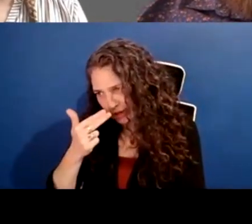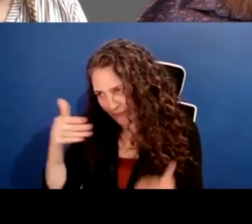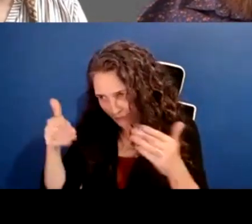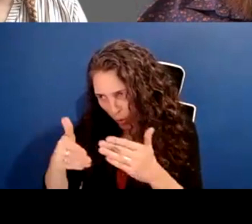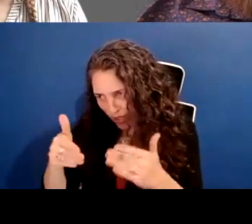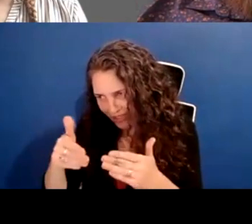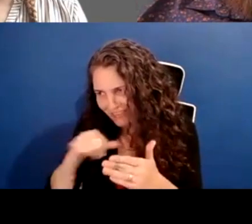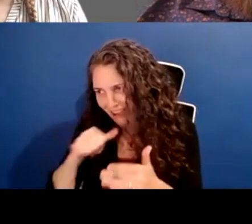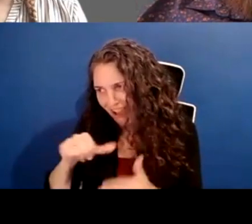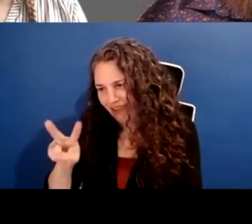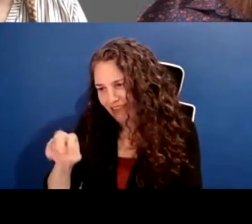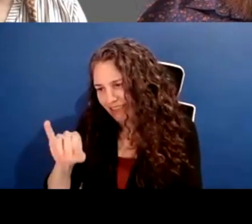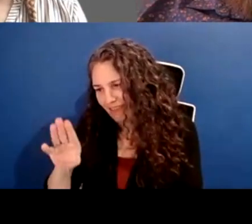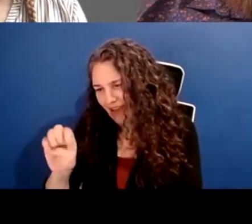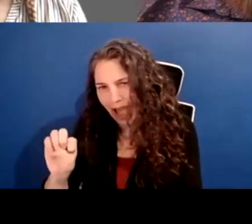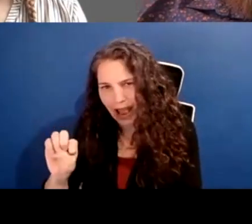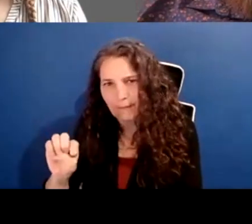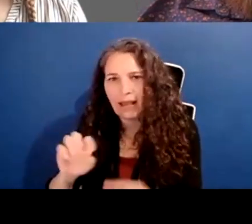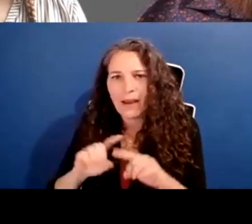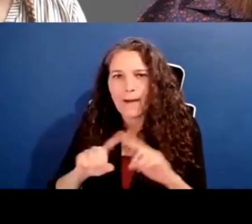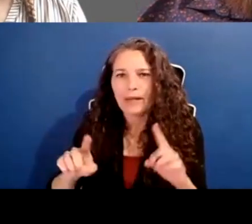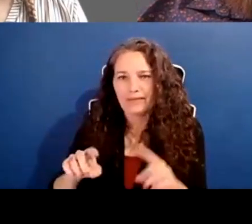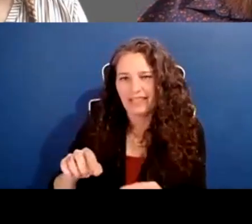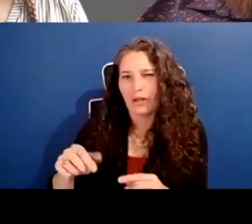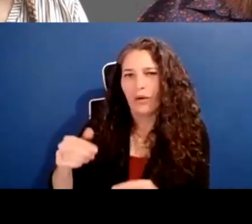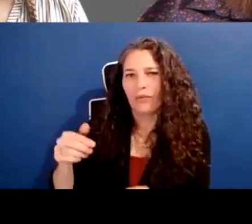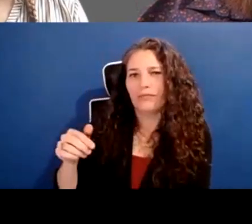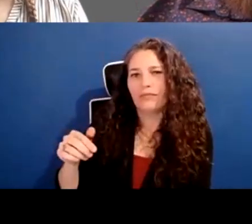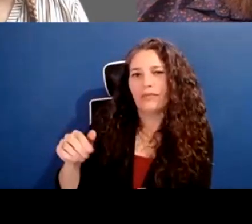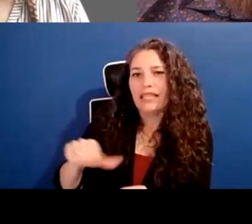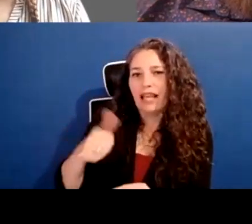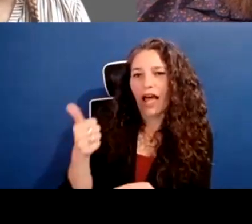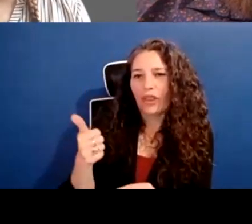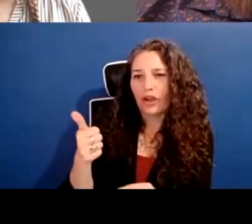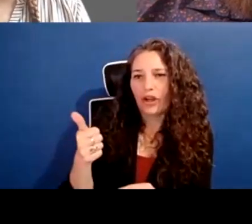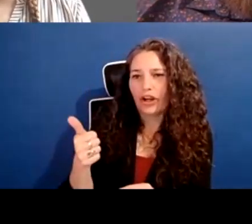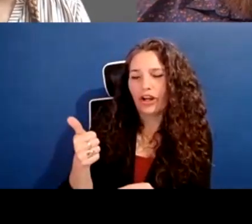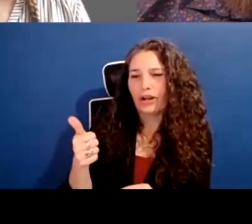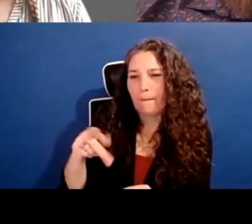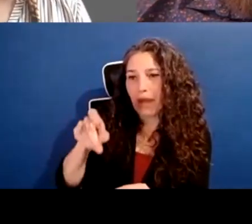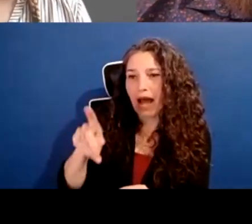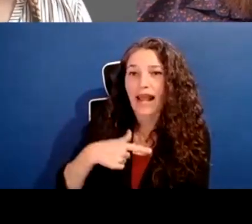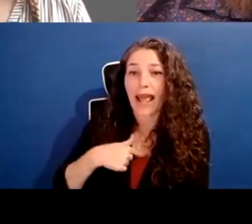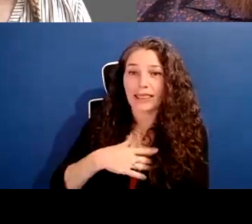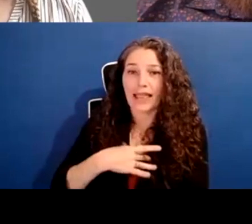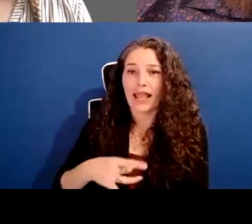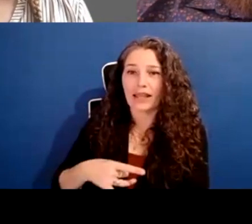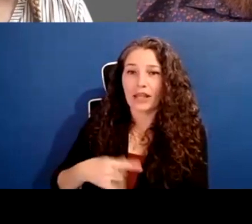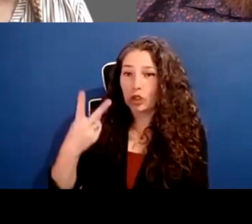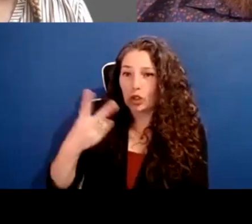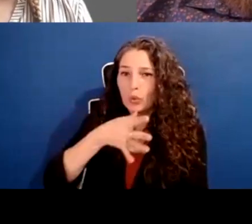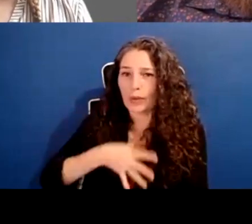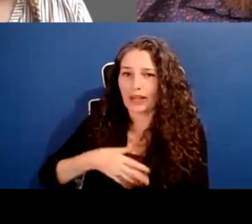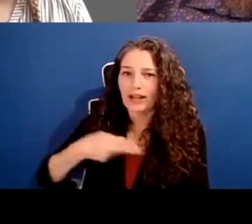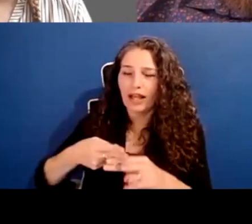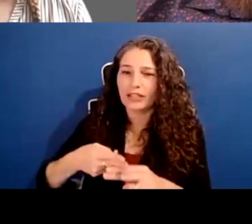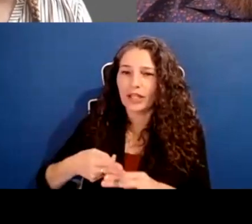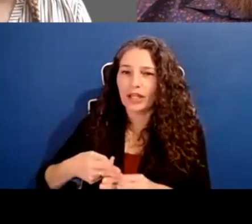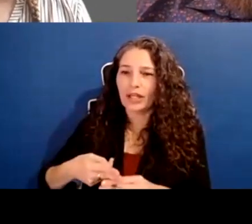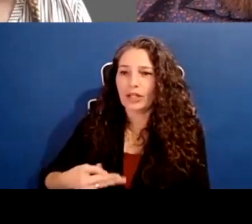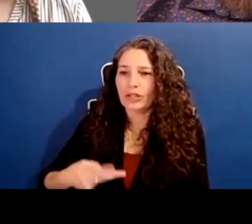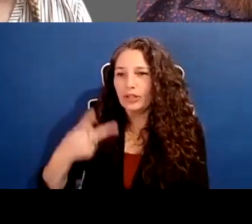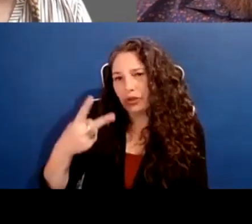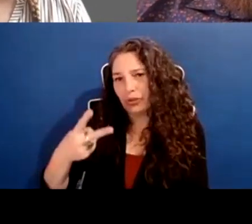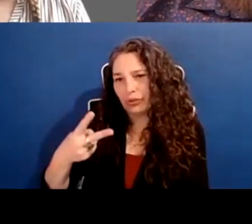It's two women, they call themselves two lady scholars, but so they're already like having fun with it, right? They're two